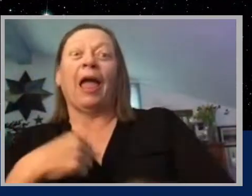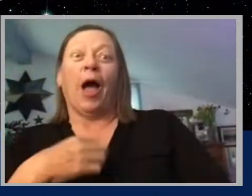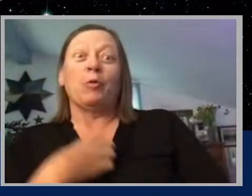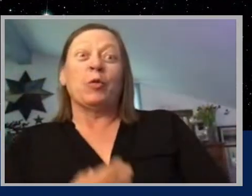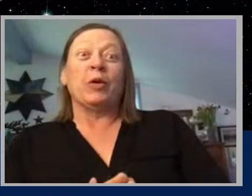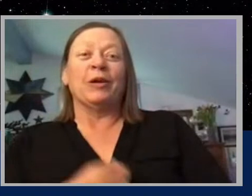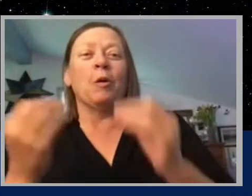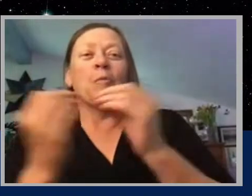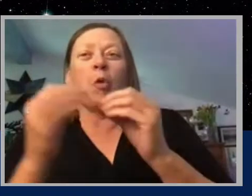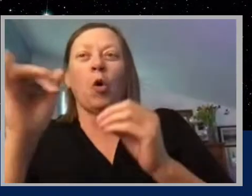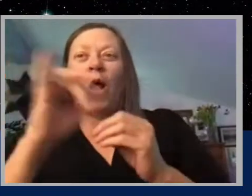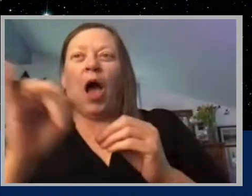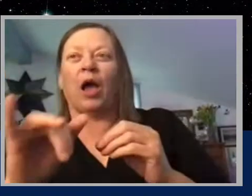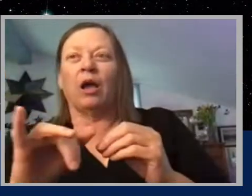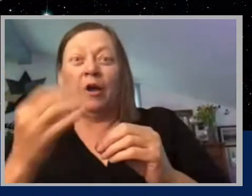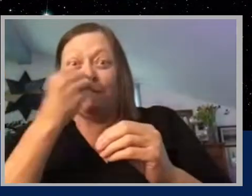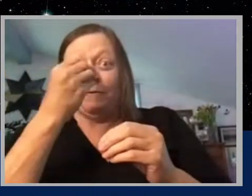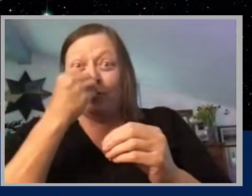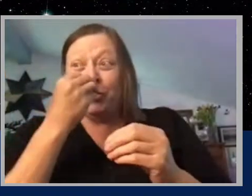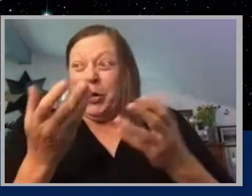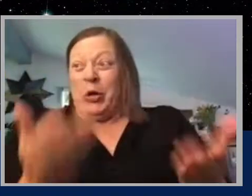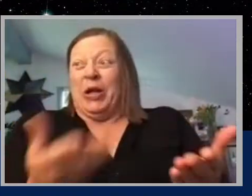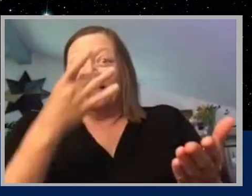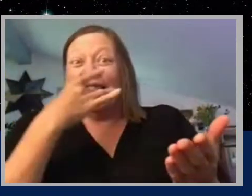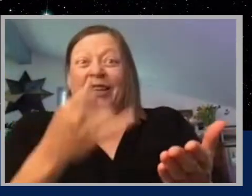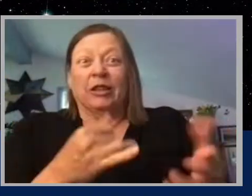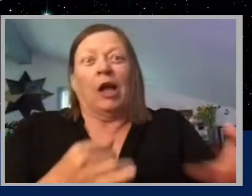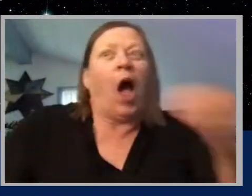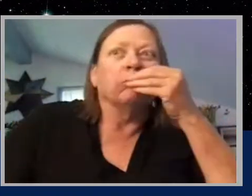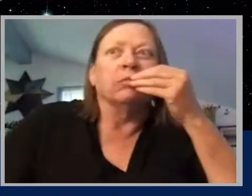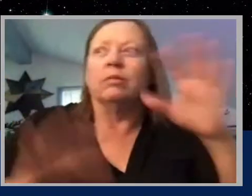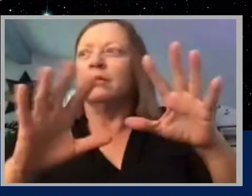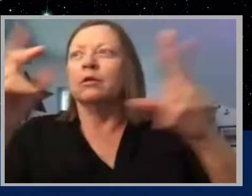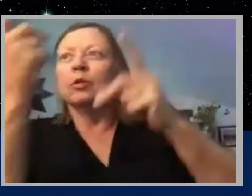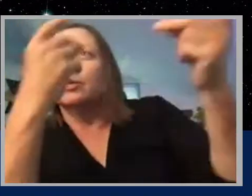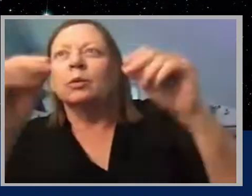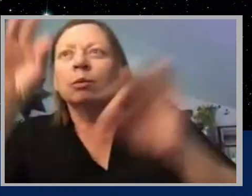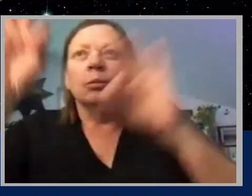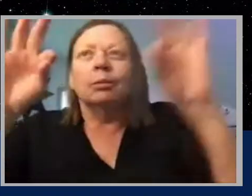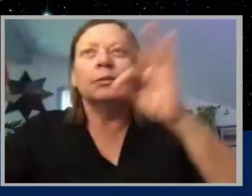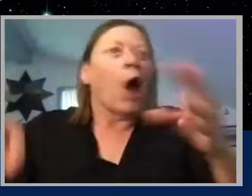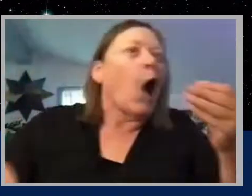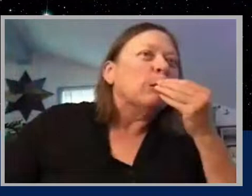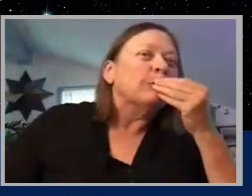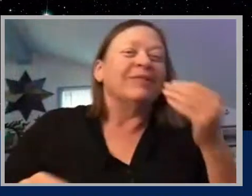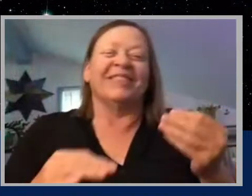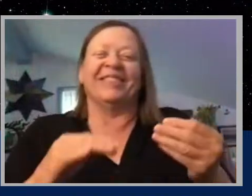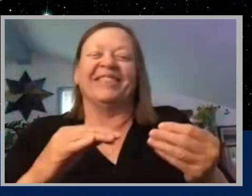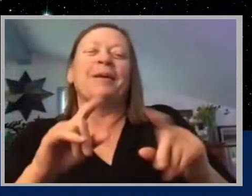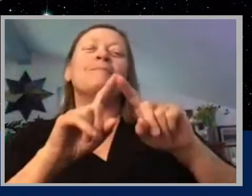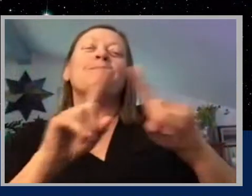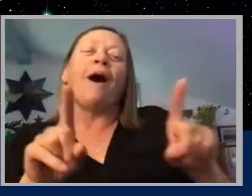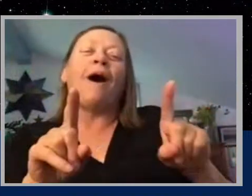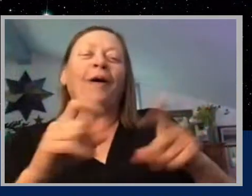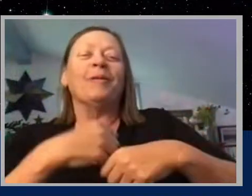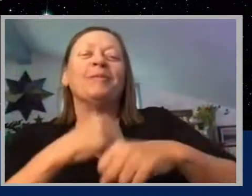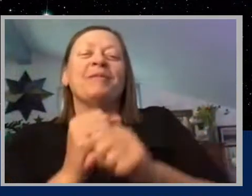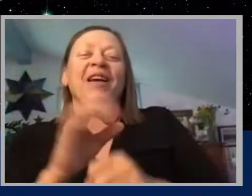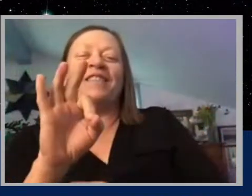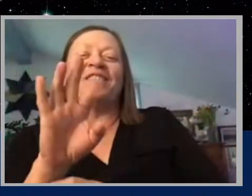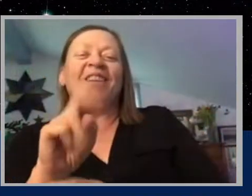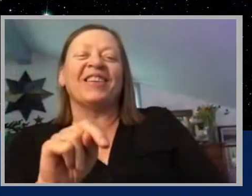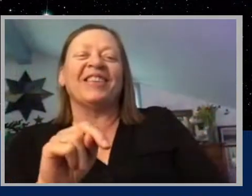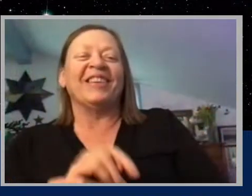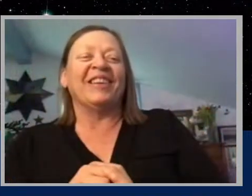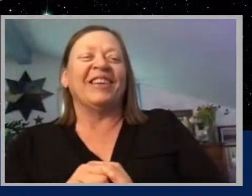fit in a bite here or there. You have mission operations ongoing around you. But we find ways to make it fun. But we found ways